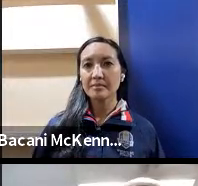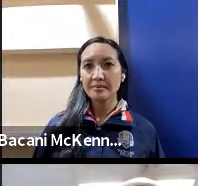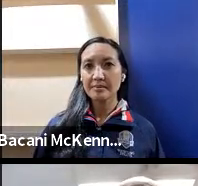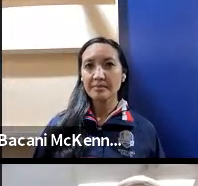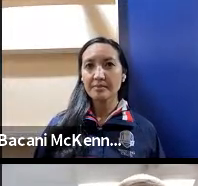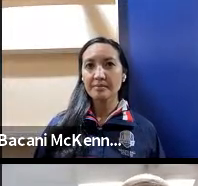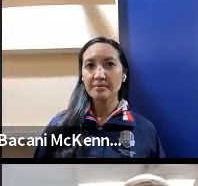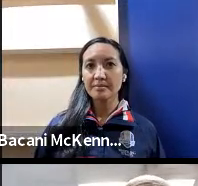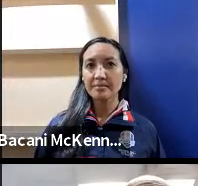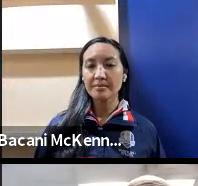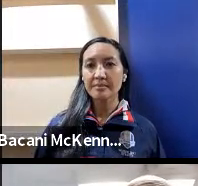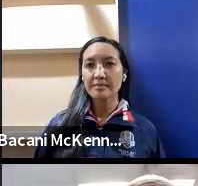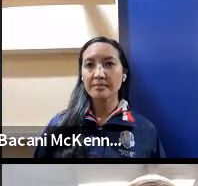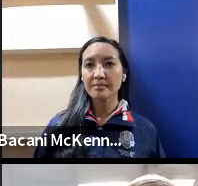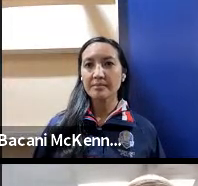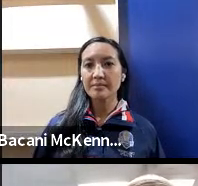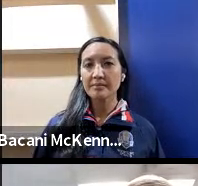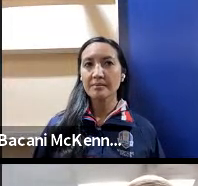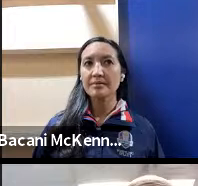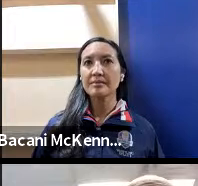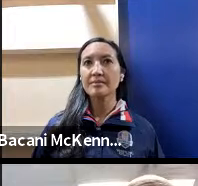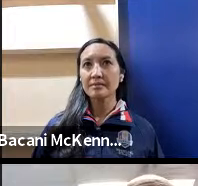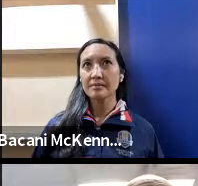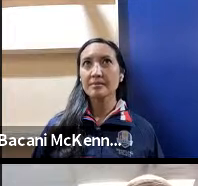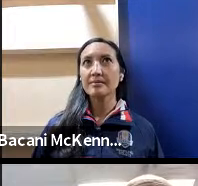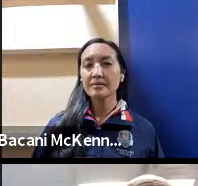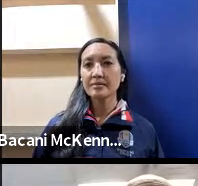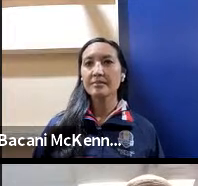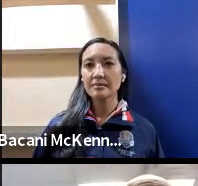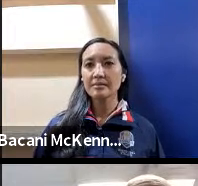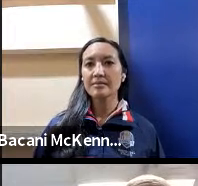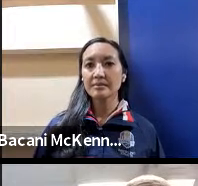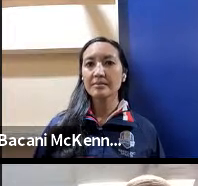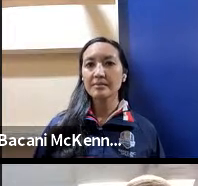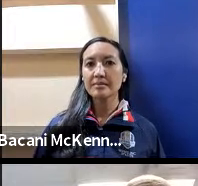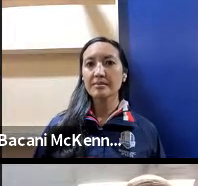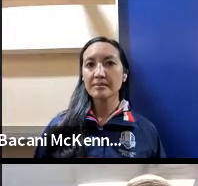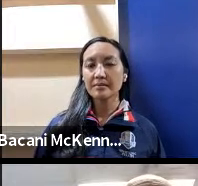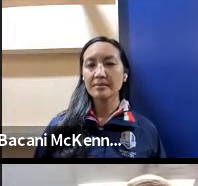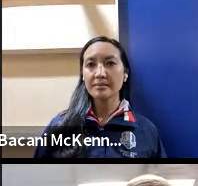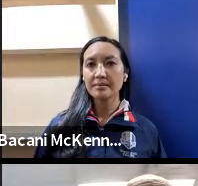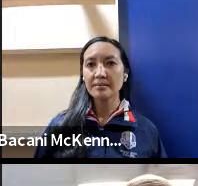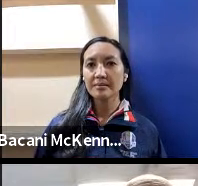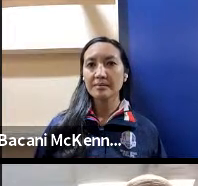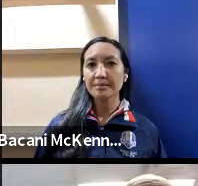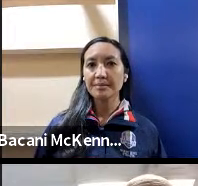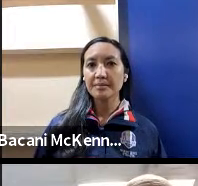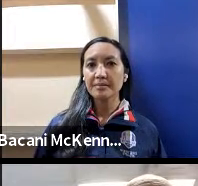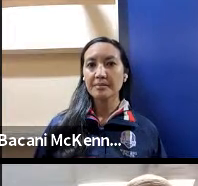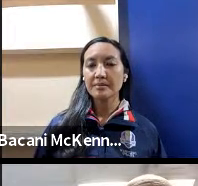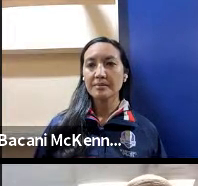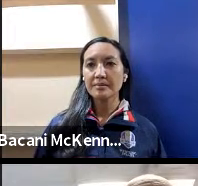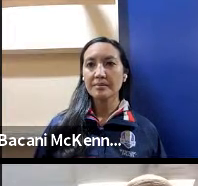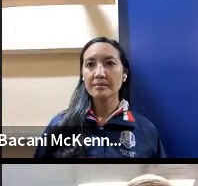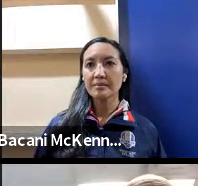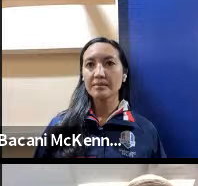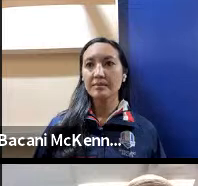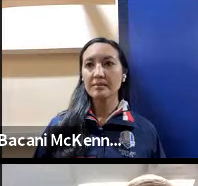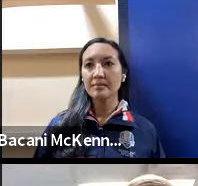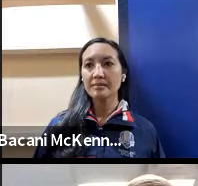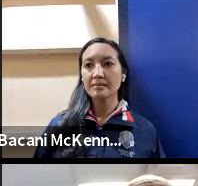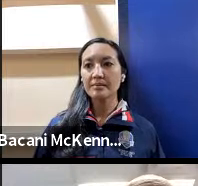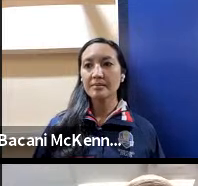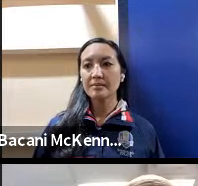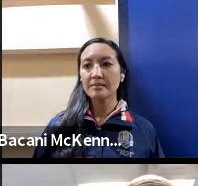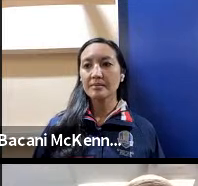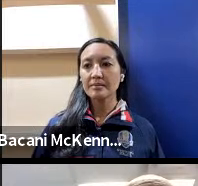to a principal and a nurse, they're getting overwhelmed and with just the volume and then the pressure.